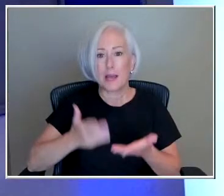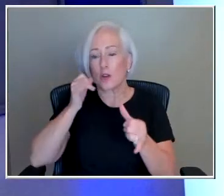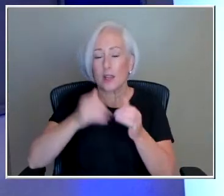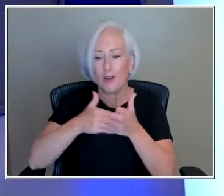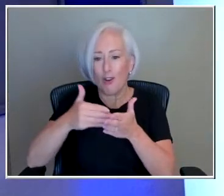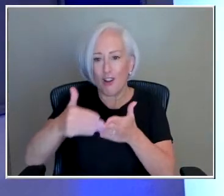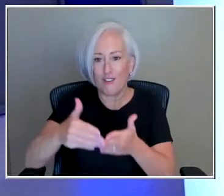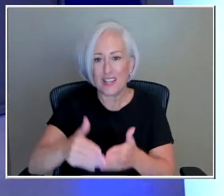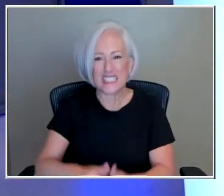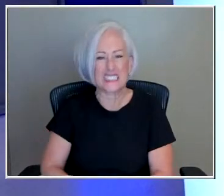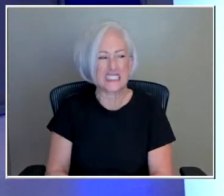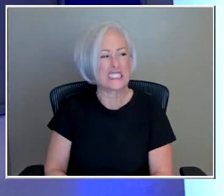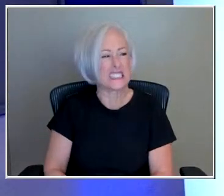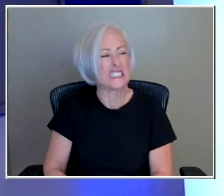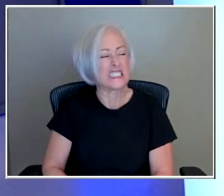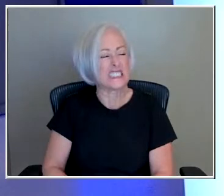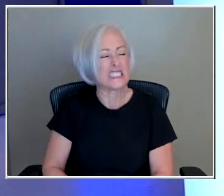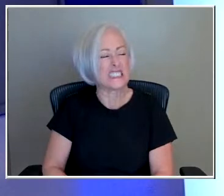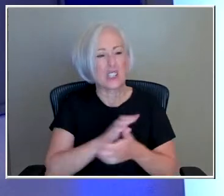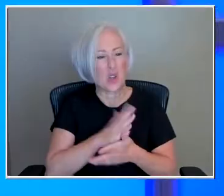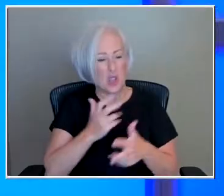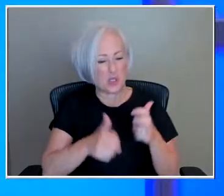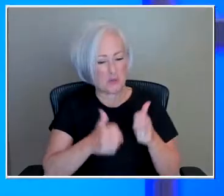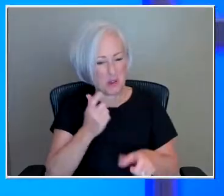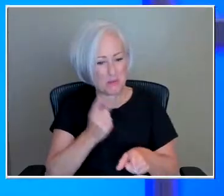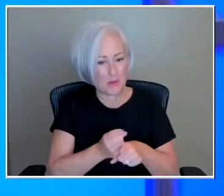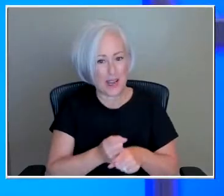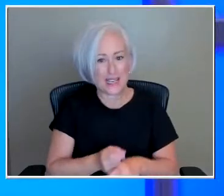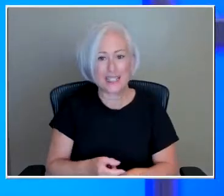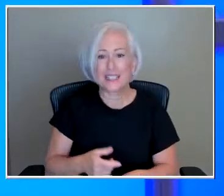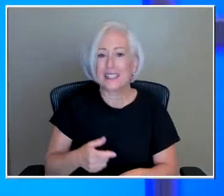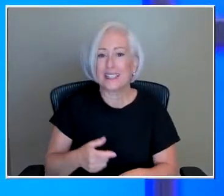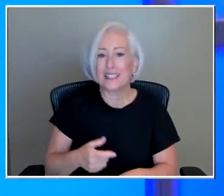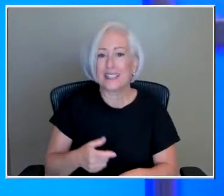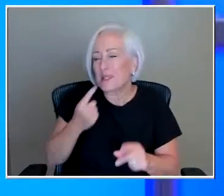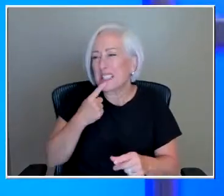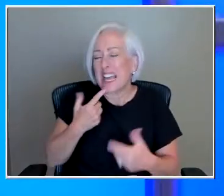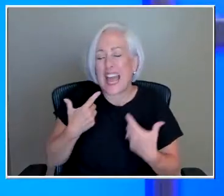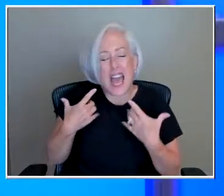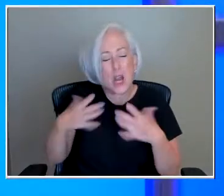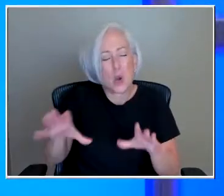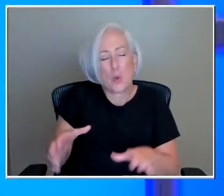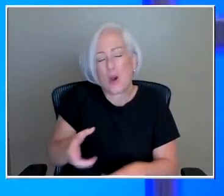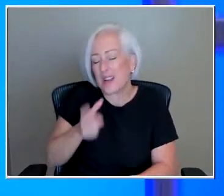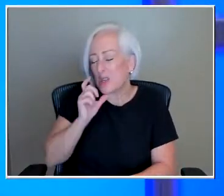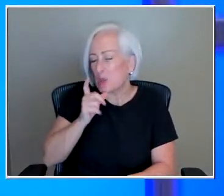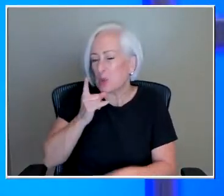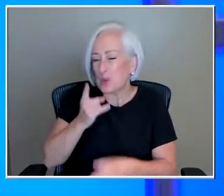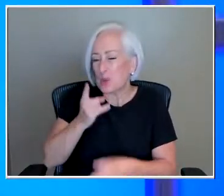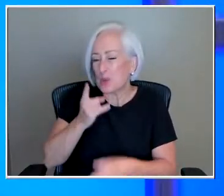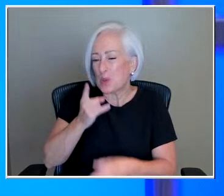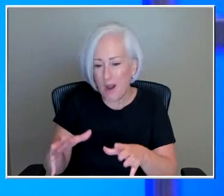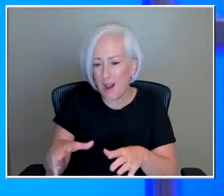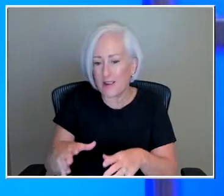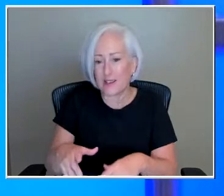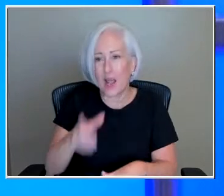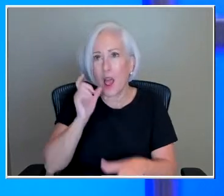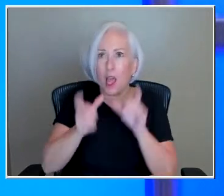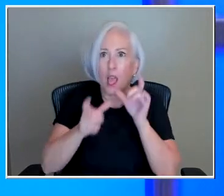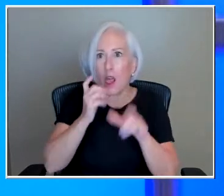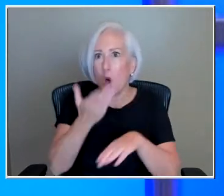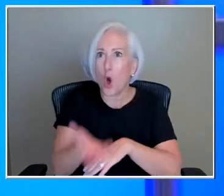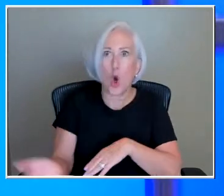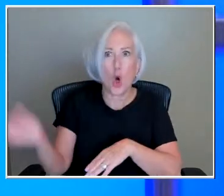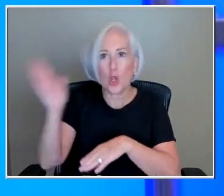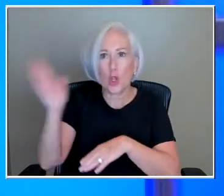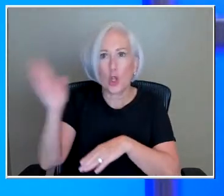could be, and a lot of people just say they don't like it. They don't like drinking, so it's not like they can just drink alcohol all day long to control their tremor. So, but yeah,